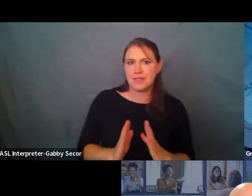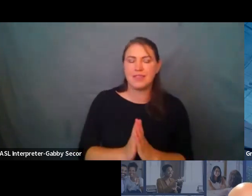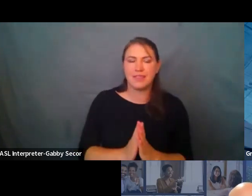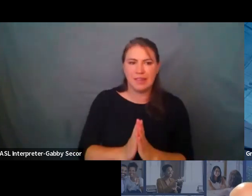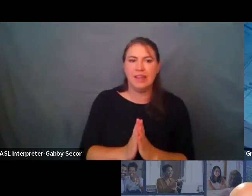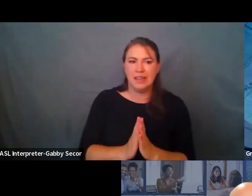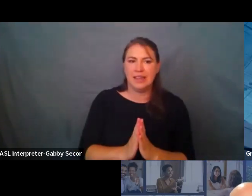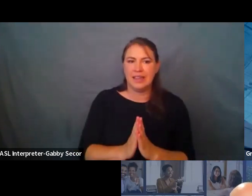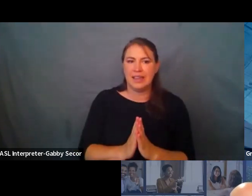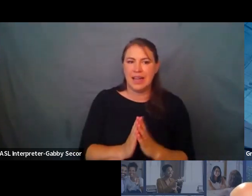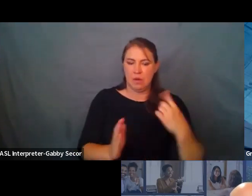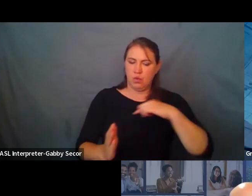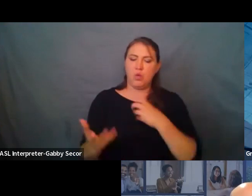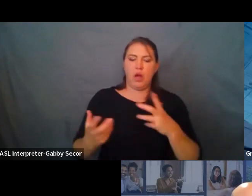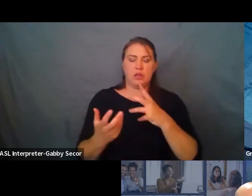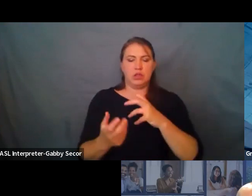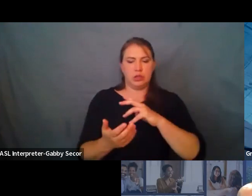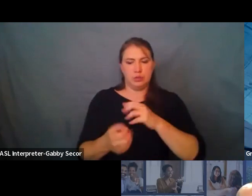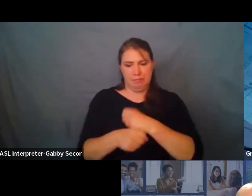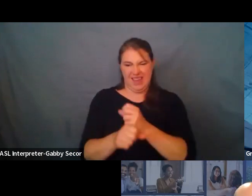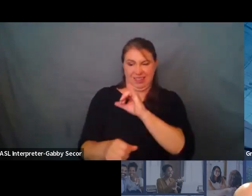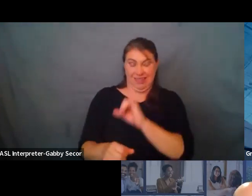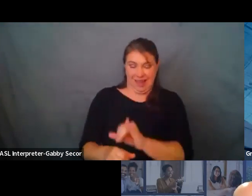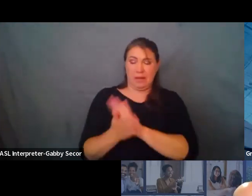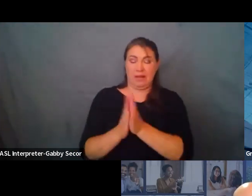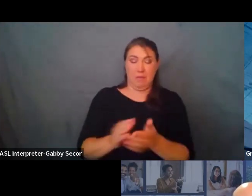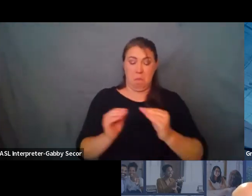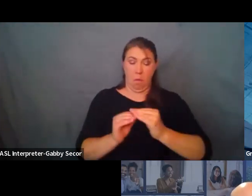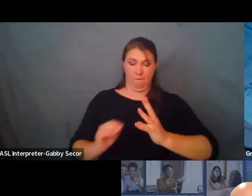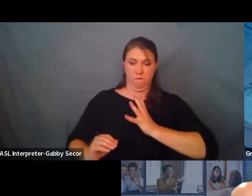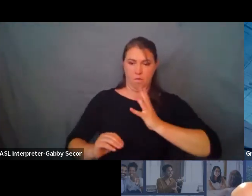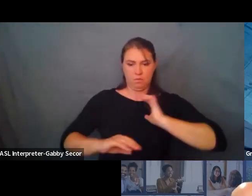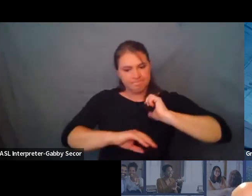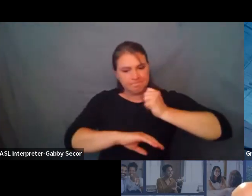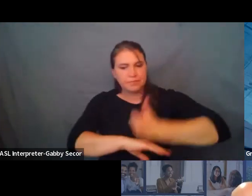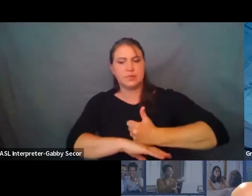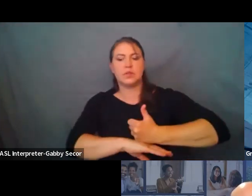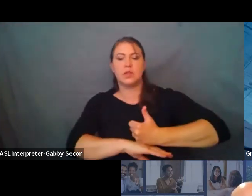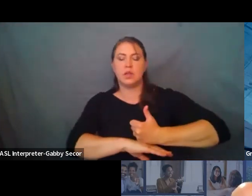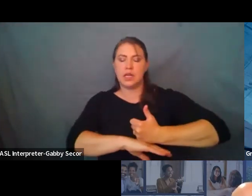NOFOs, we want to formalize and build the capacity of our groups to really deal with.